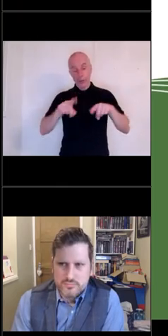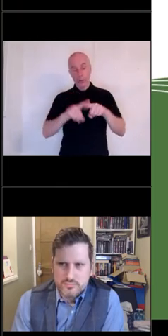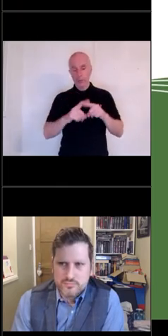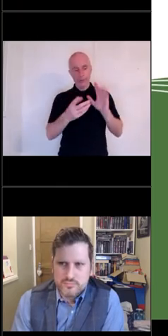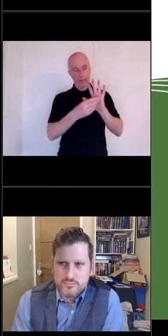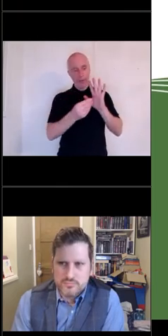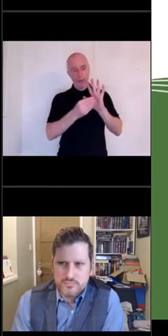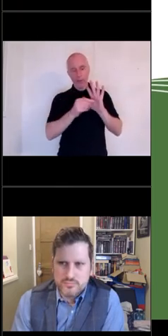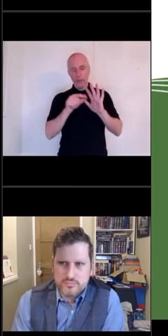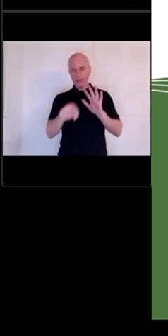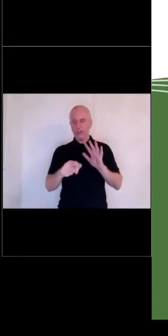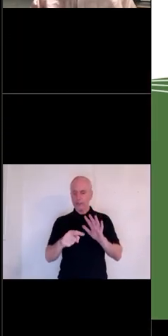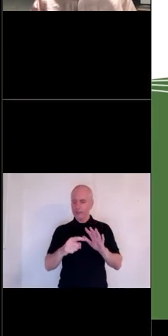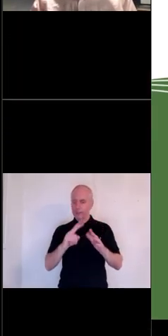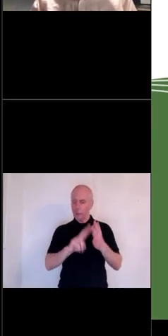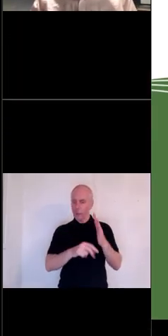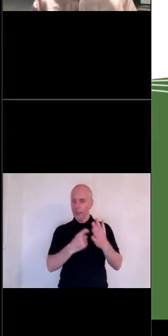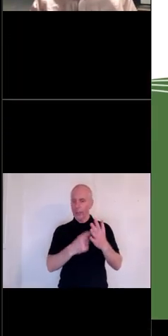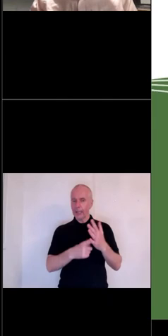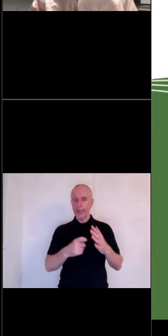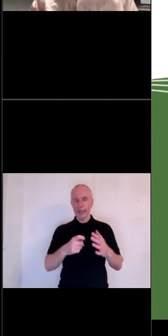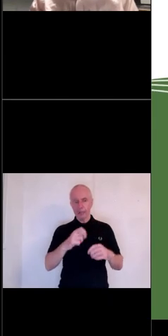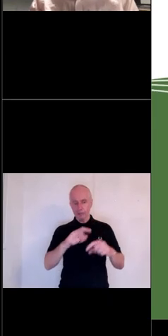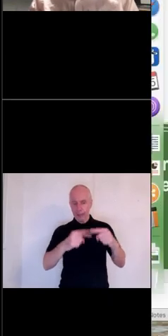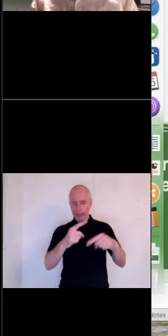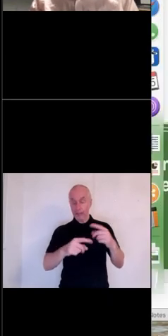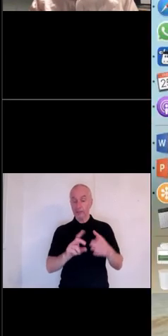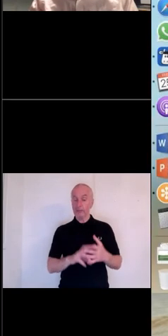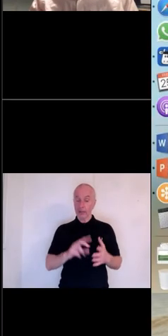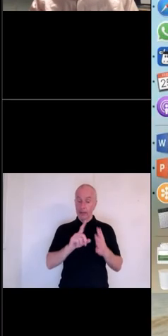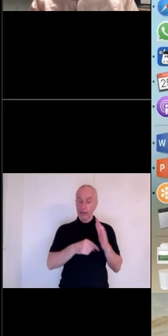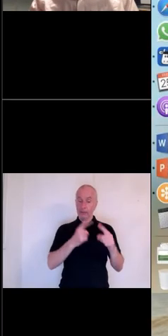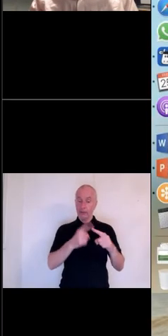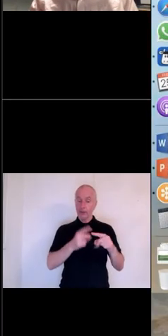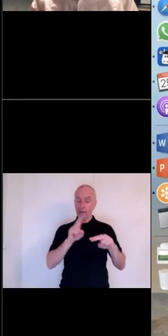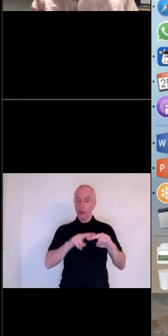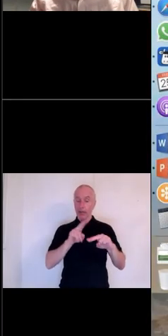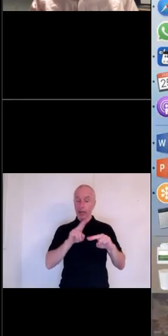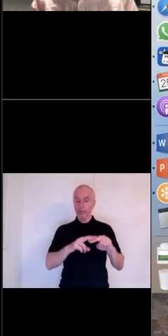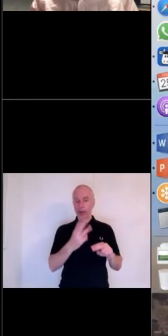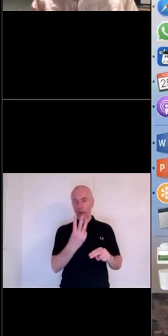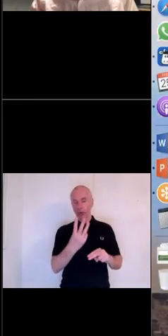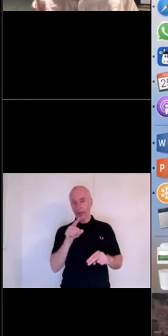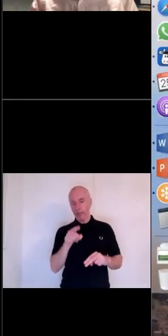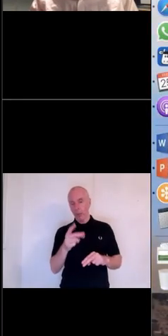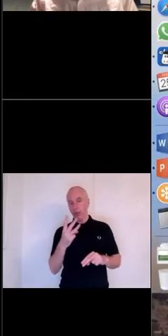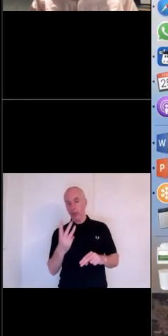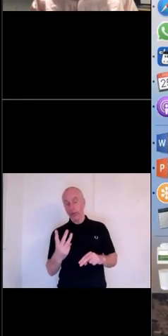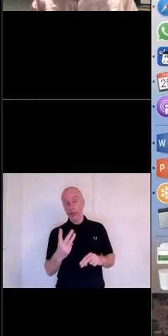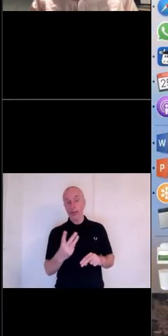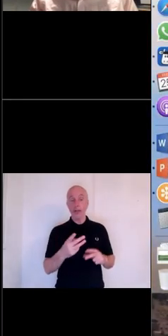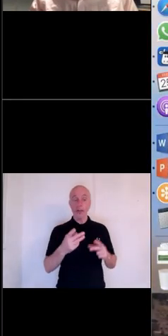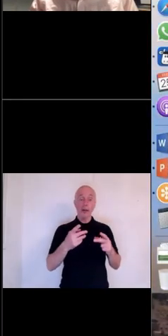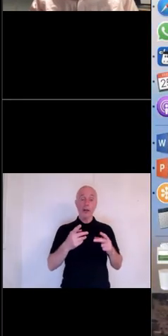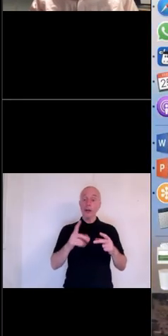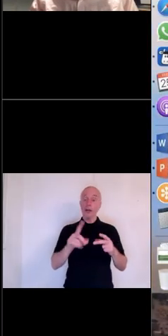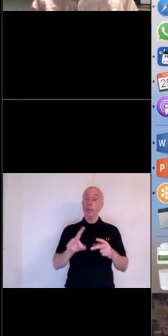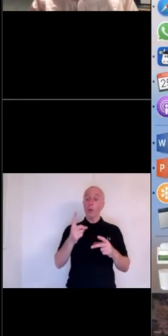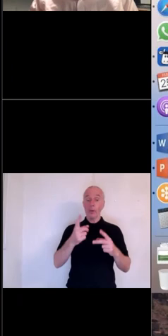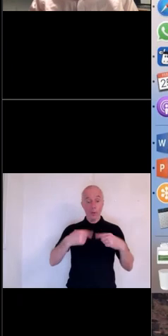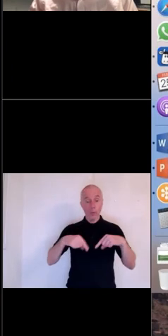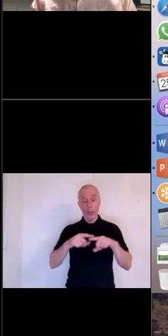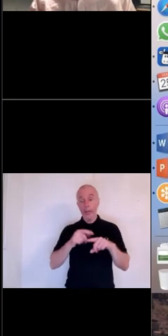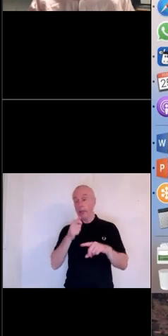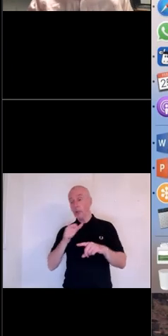of GEF is a version called GEF 3.3. But actually the version we use most often in the nuclear industry is a